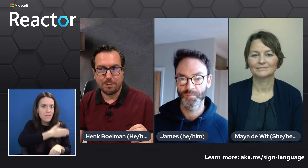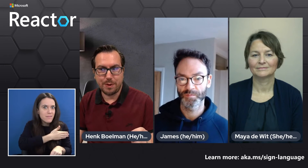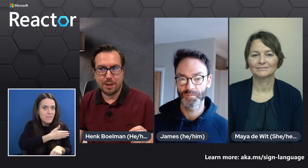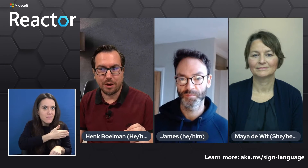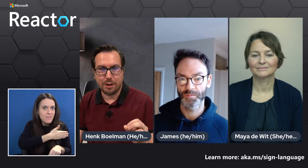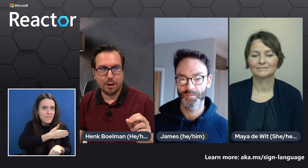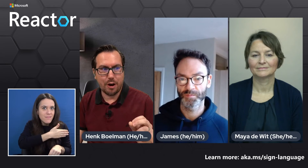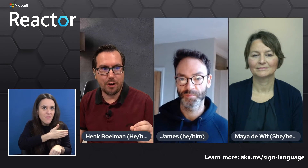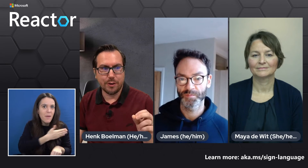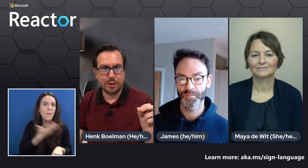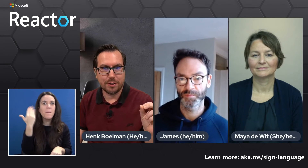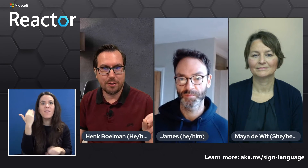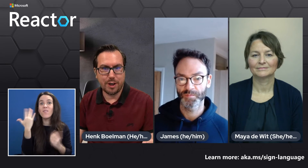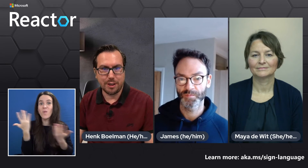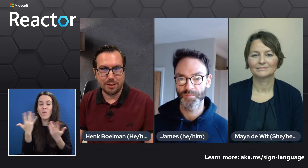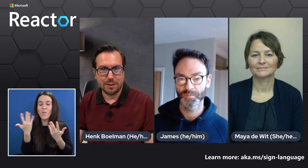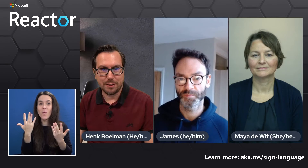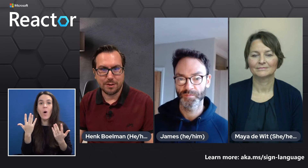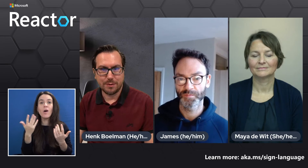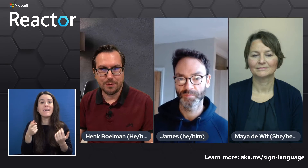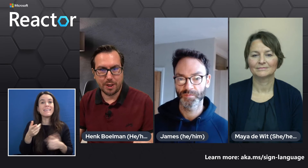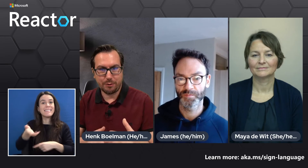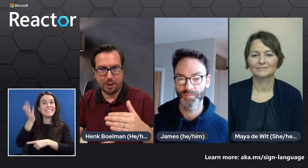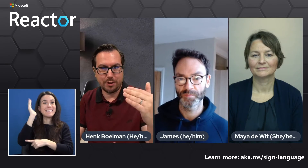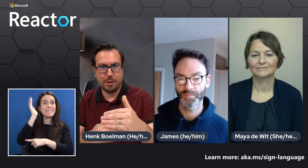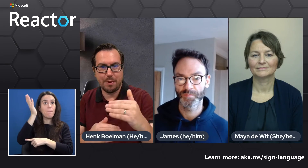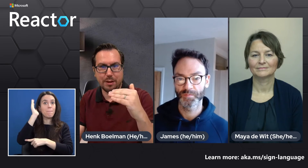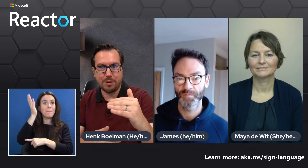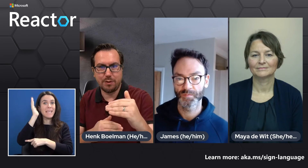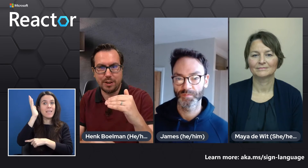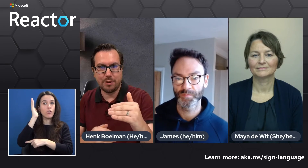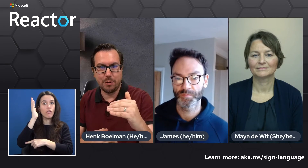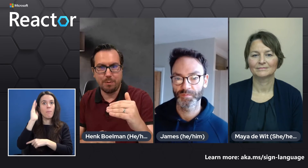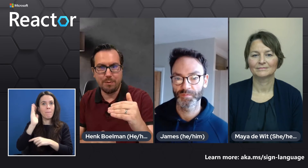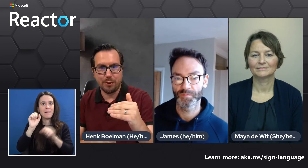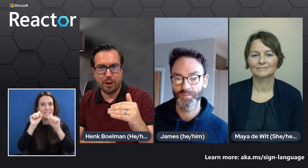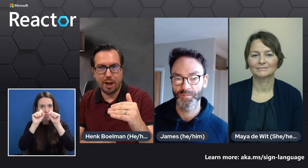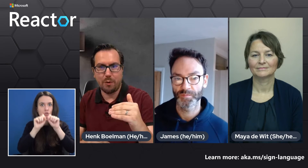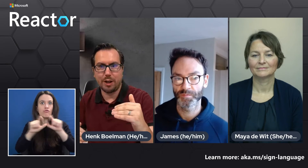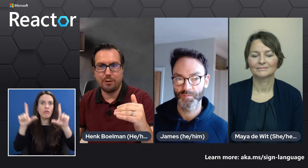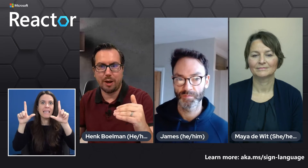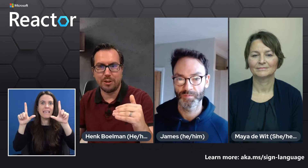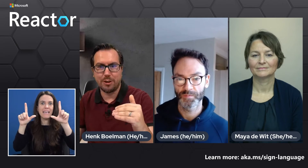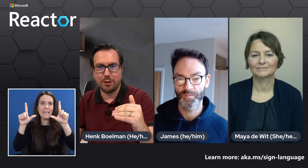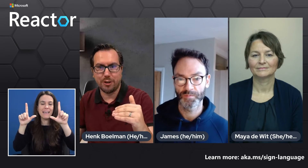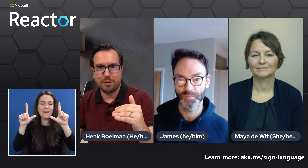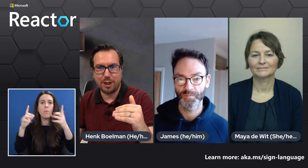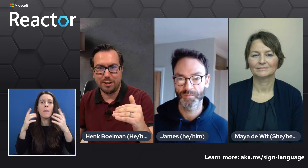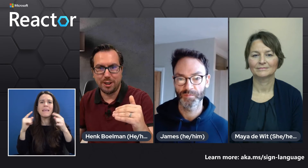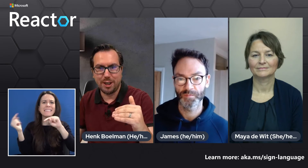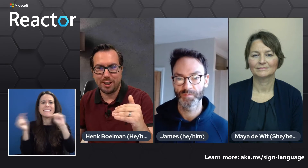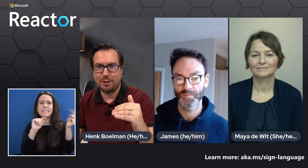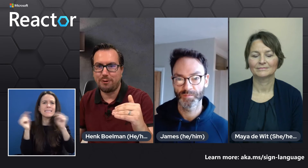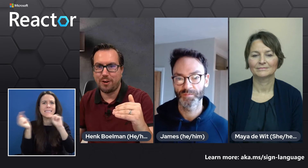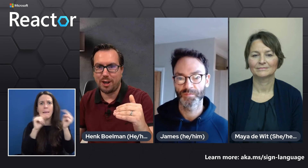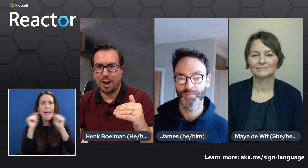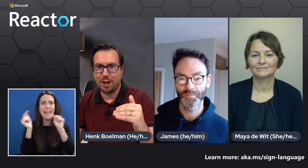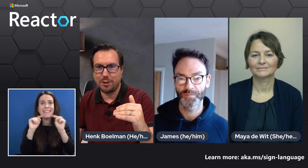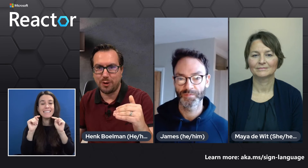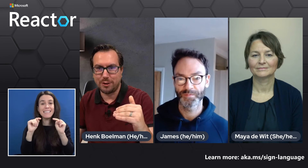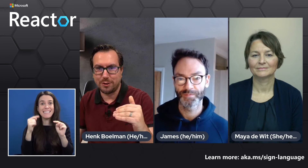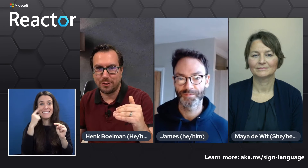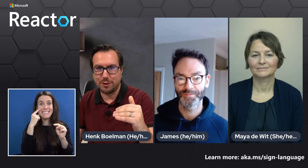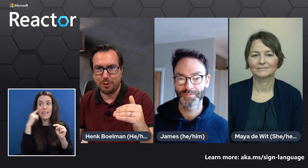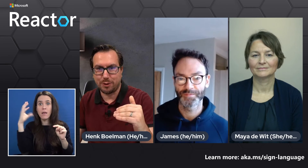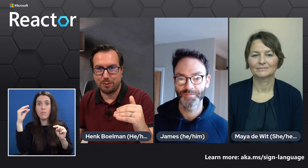the speaker on the screen, if there is a debate between two people and one of them is not on the screen, it is very hard